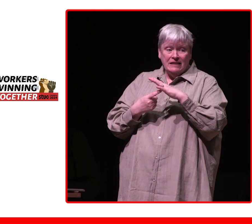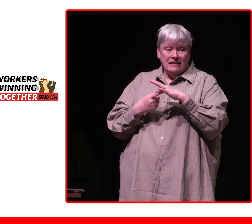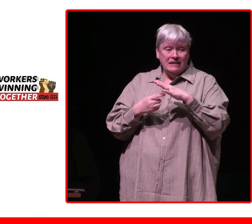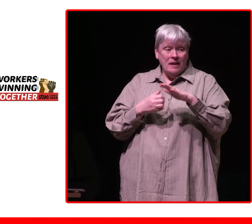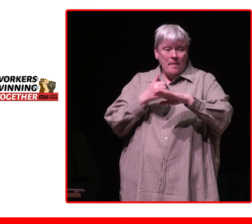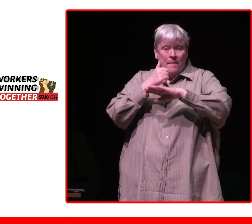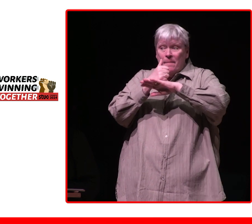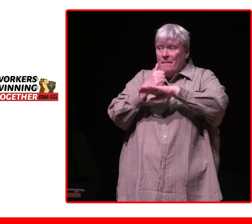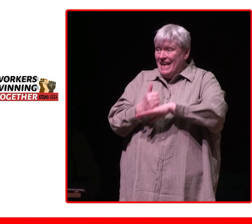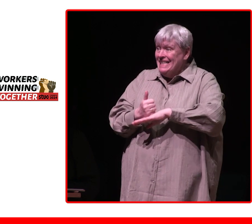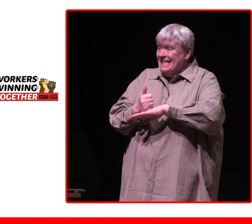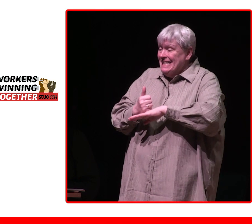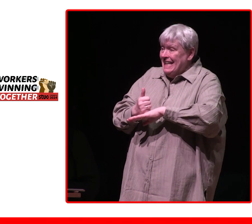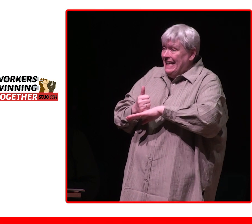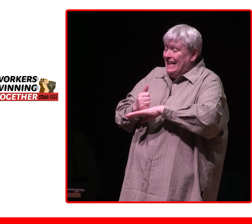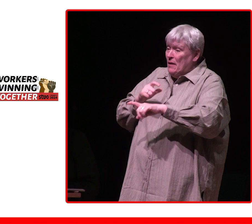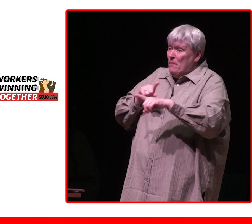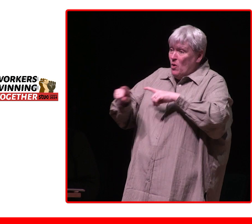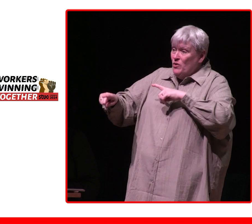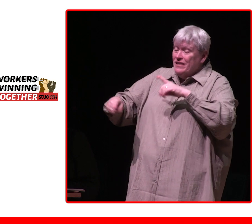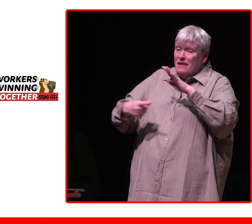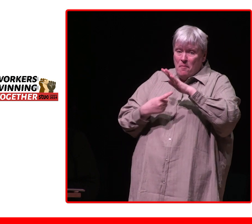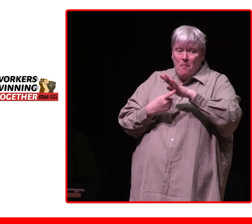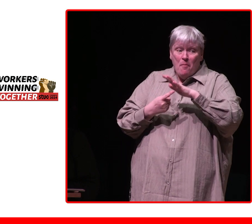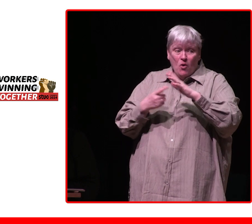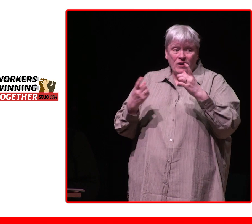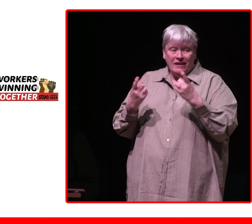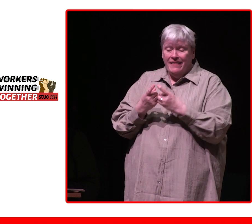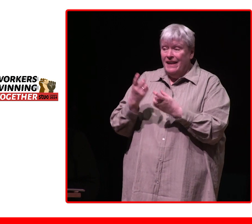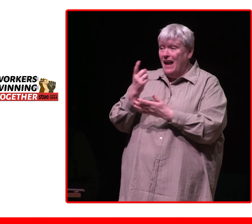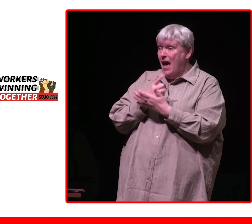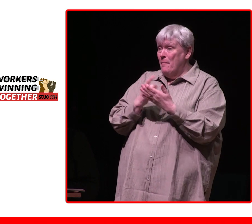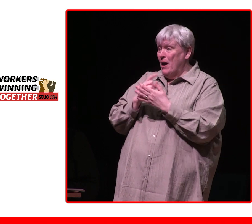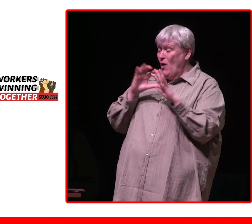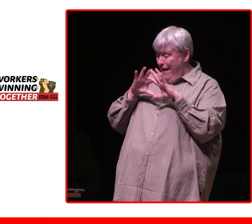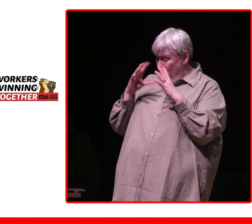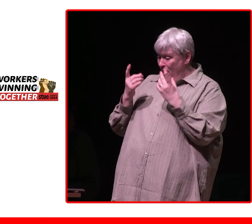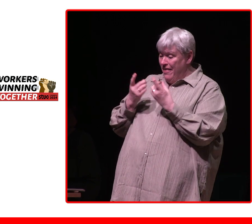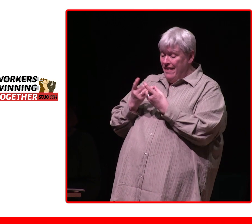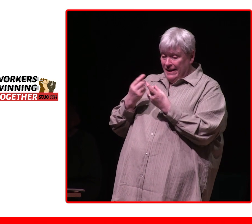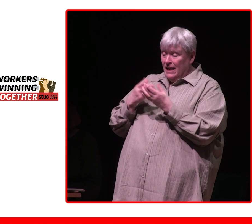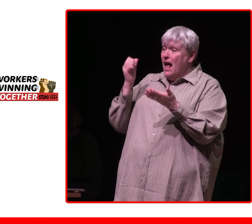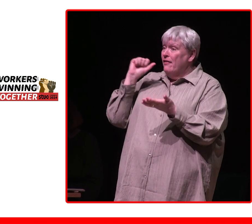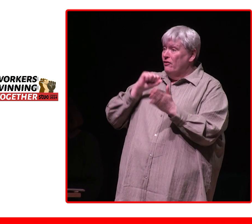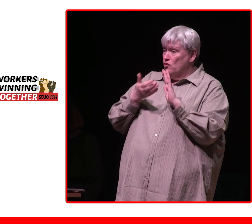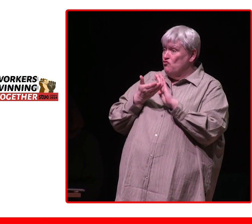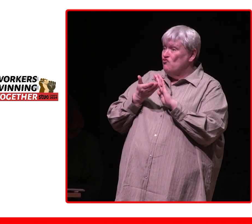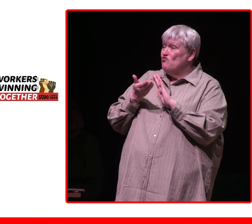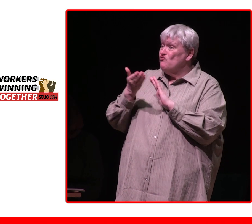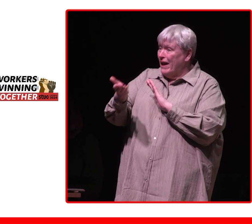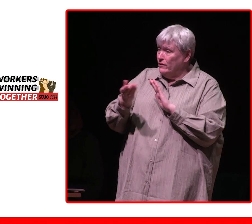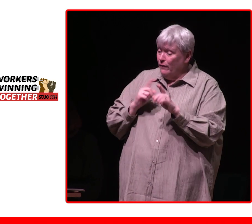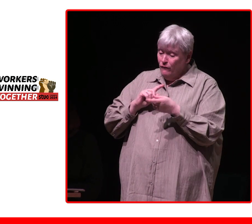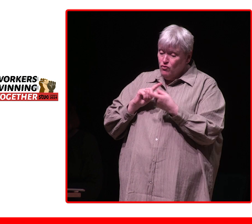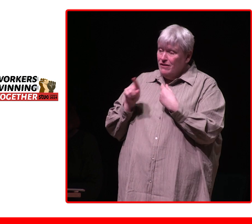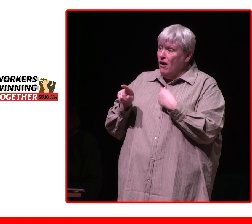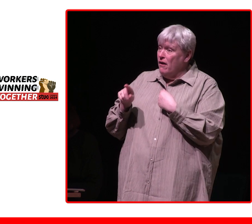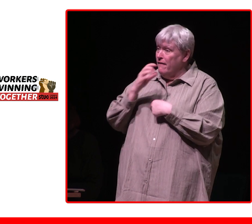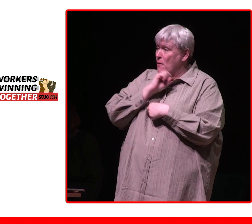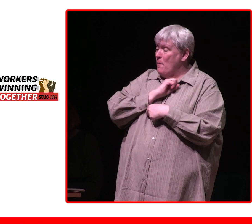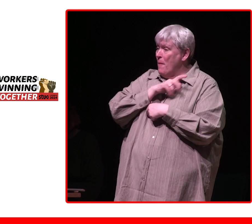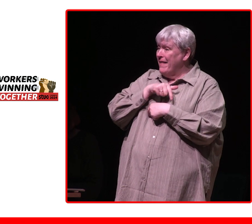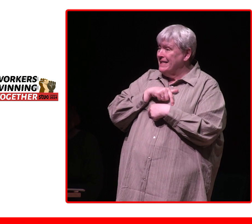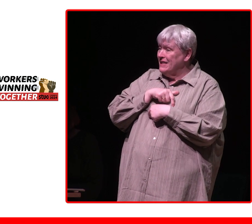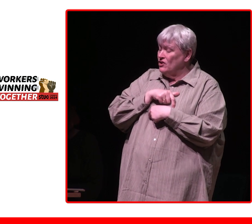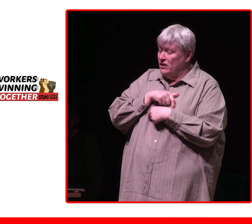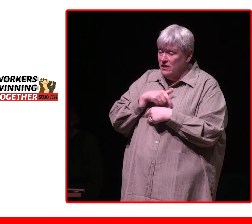basic, most important thing about this whole thing is the right of return of Palestinians. And